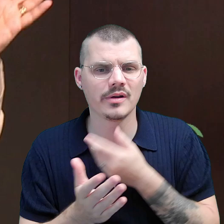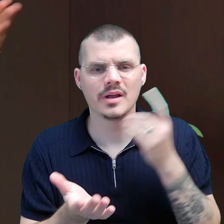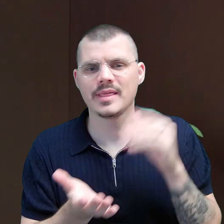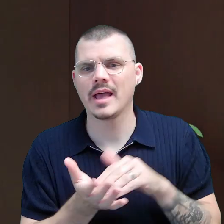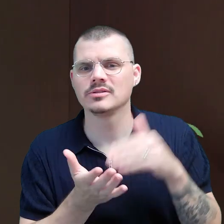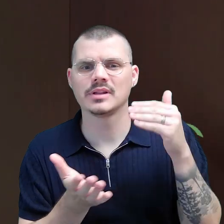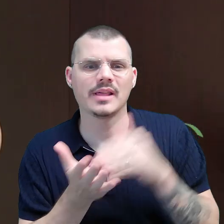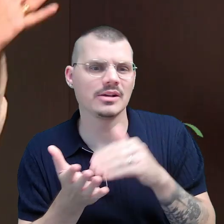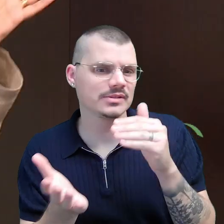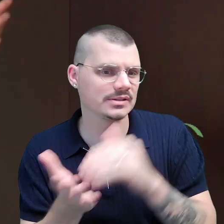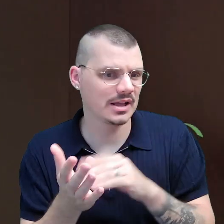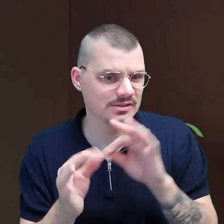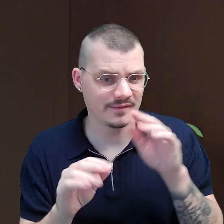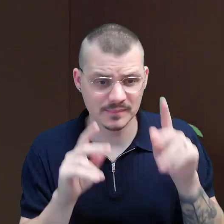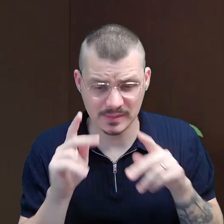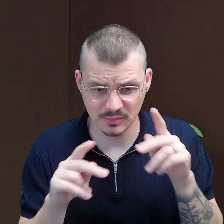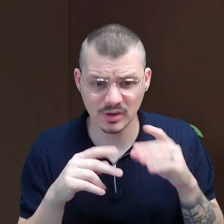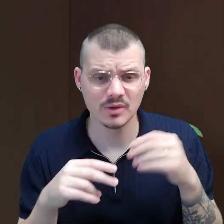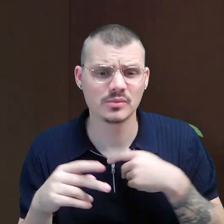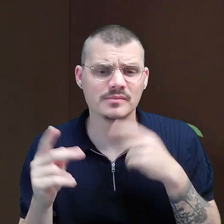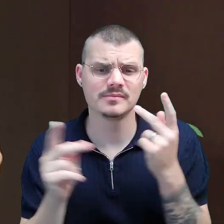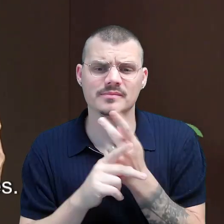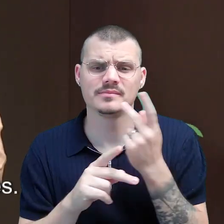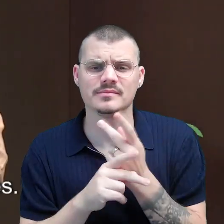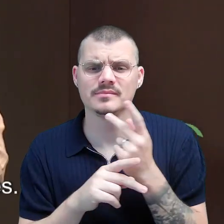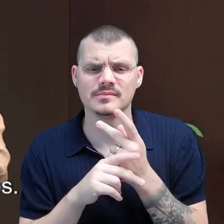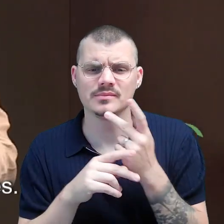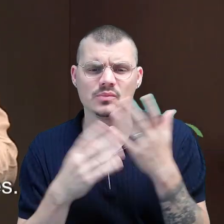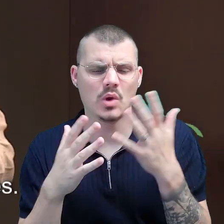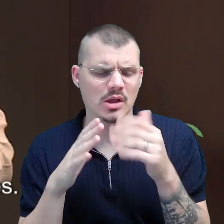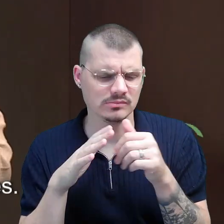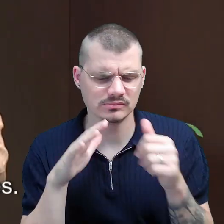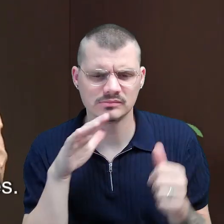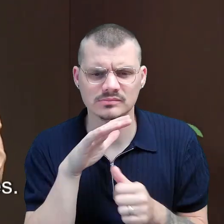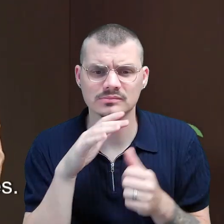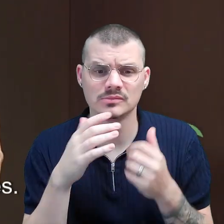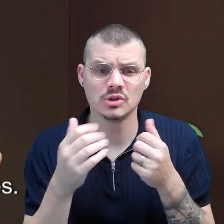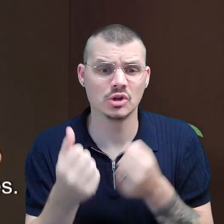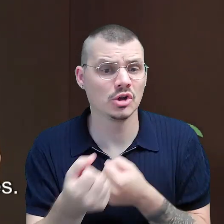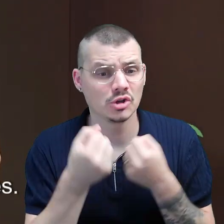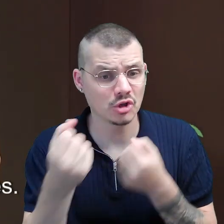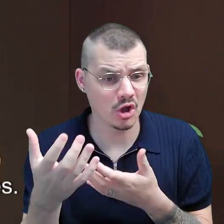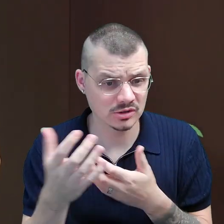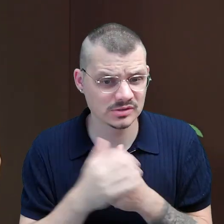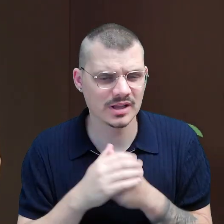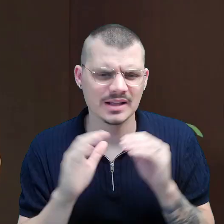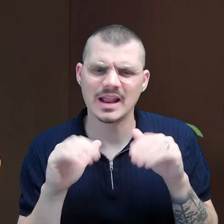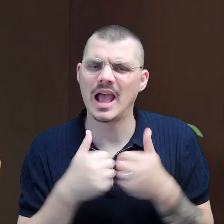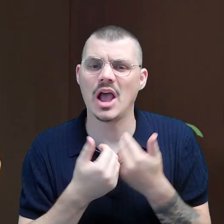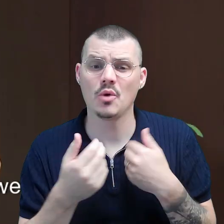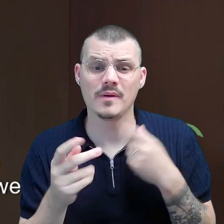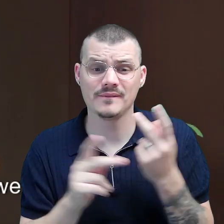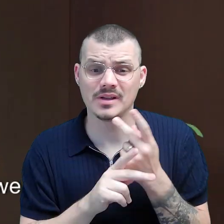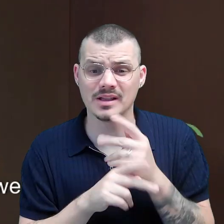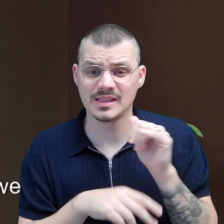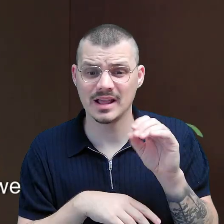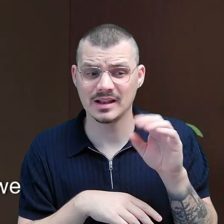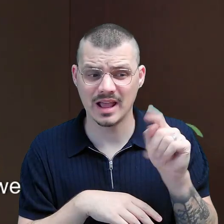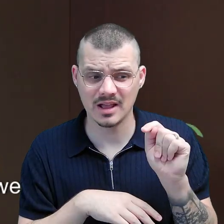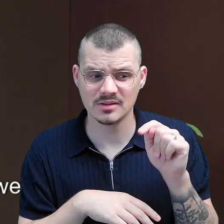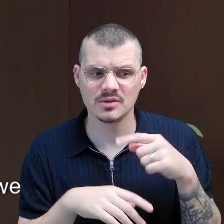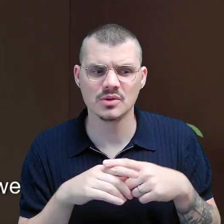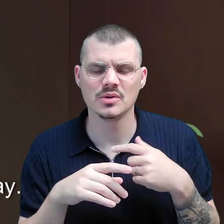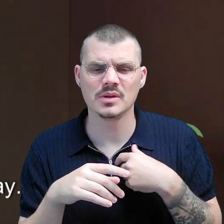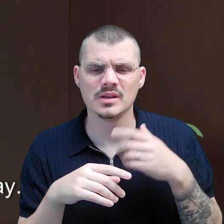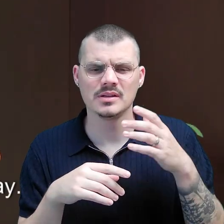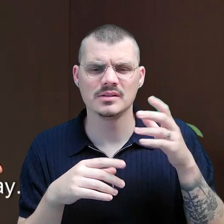like I said, thousands and thousands of people and figured out these underlying causes. And how do we figure that